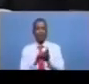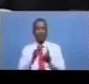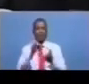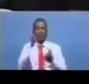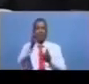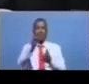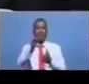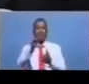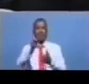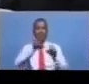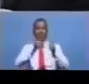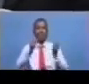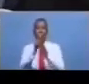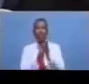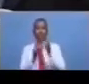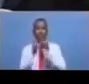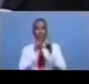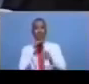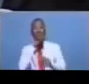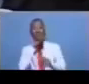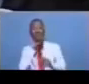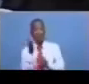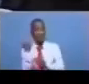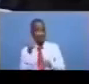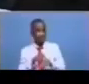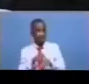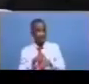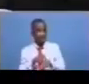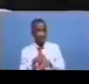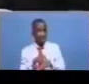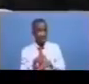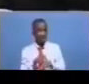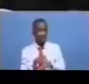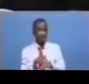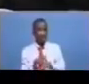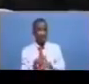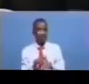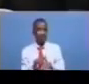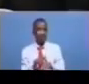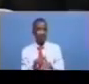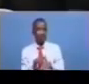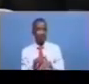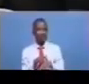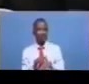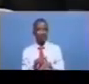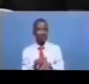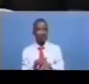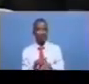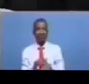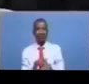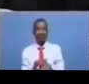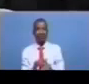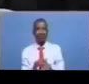that contempt and charges, and when he's responding to them. Is that okay? The reason he's not here?